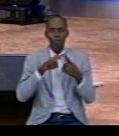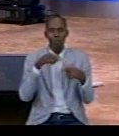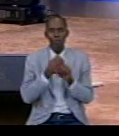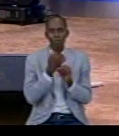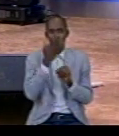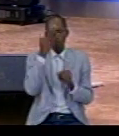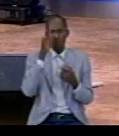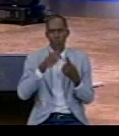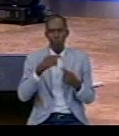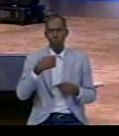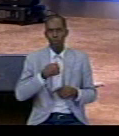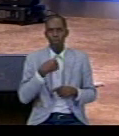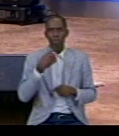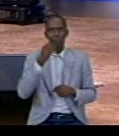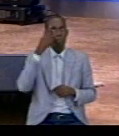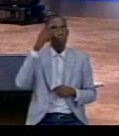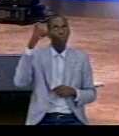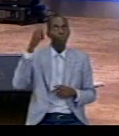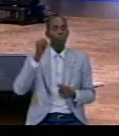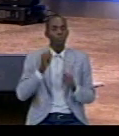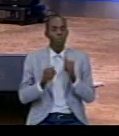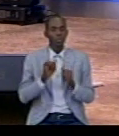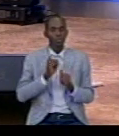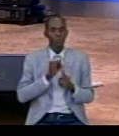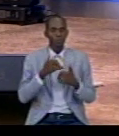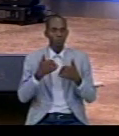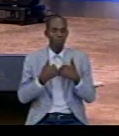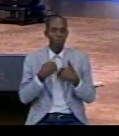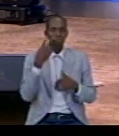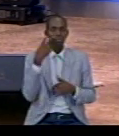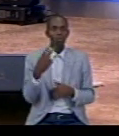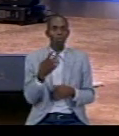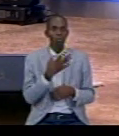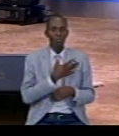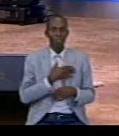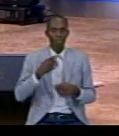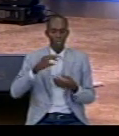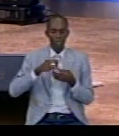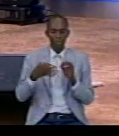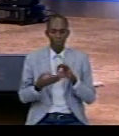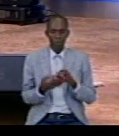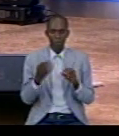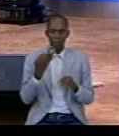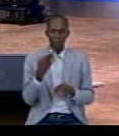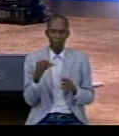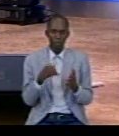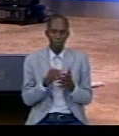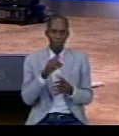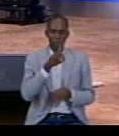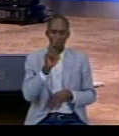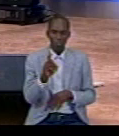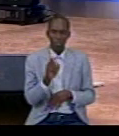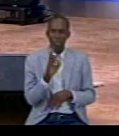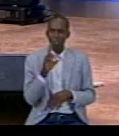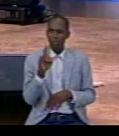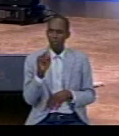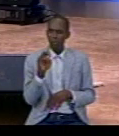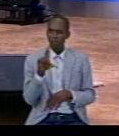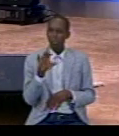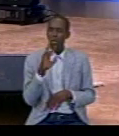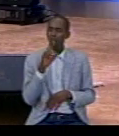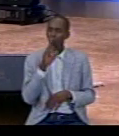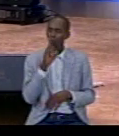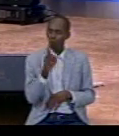the dream which I have seen and the interpretation thereof. Daniel, are you sure